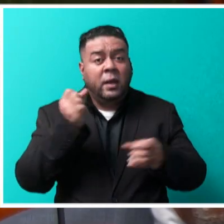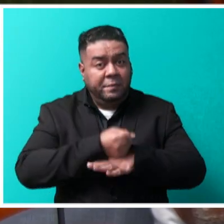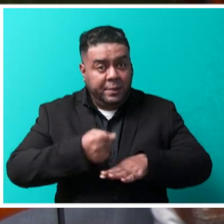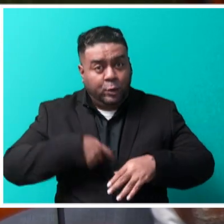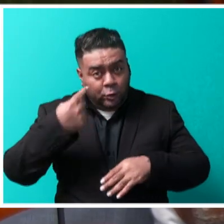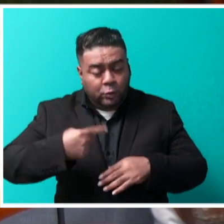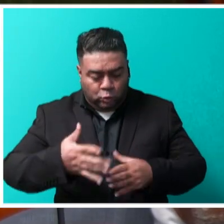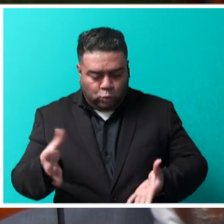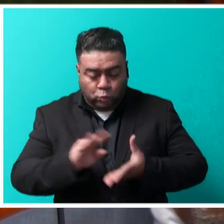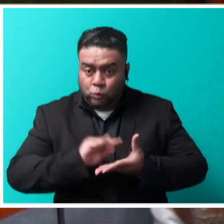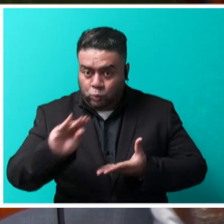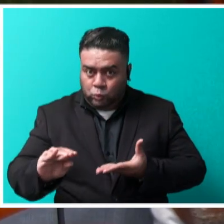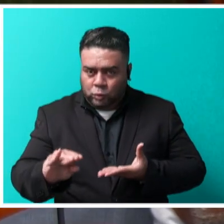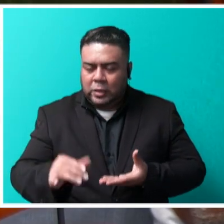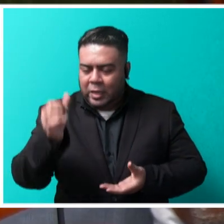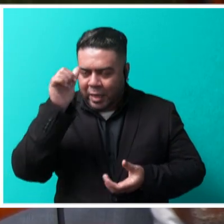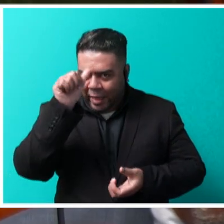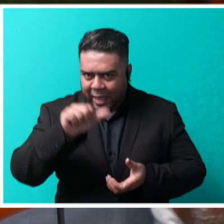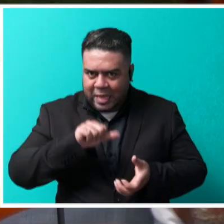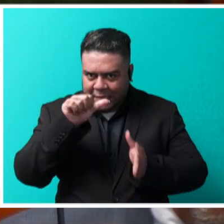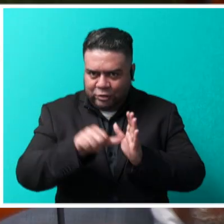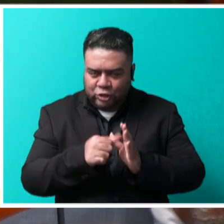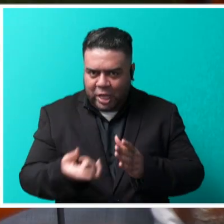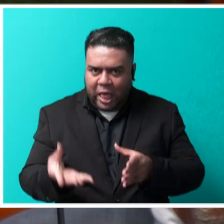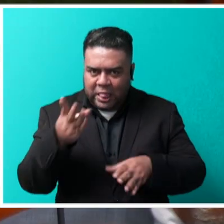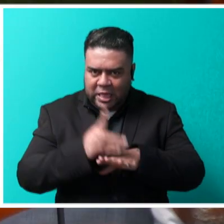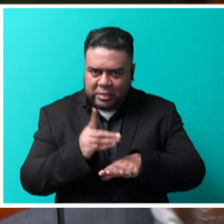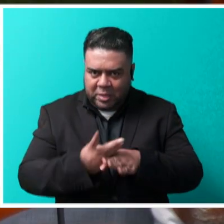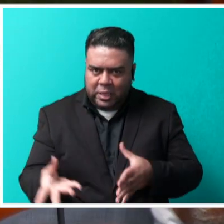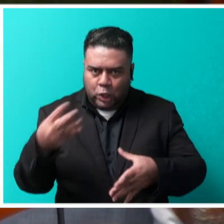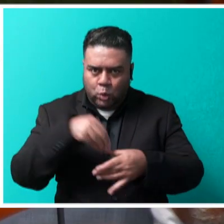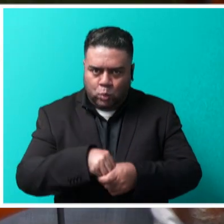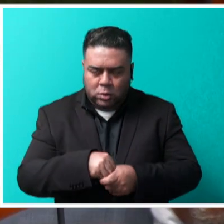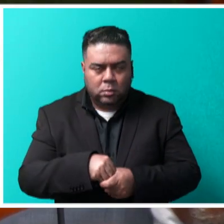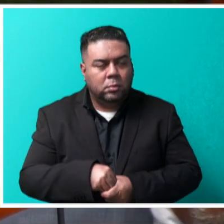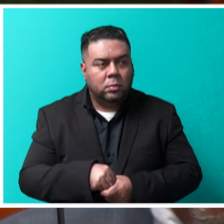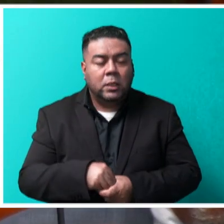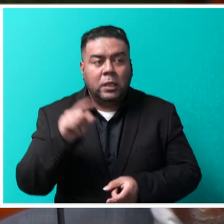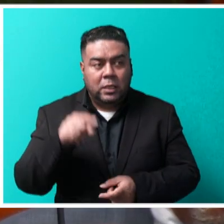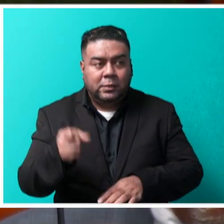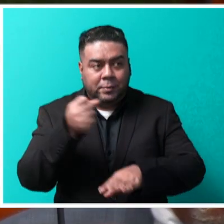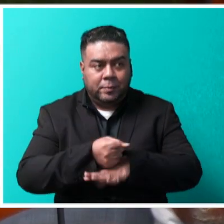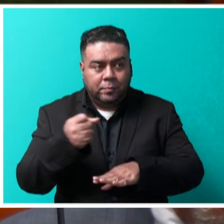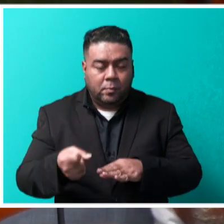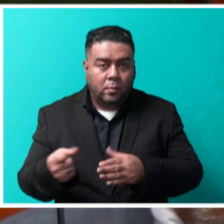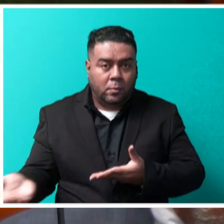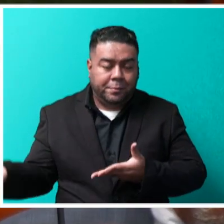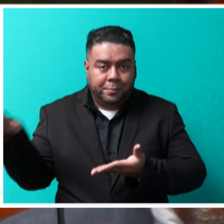to invest in aging with dignity and disability inclusion as well. This government